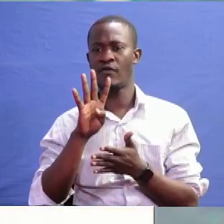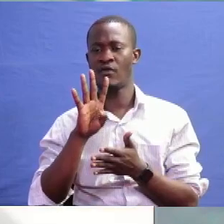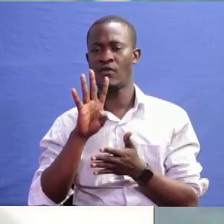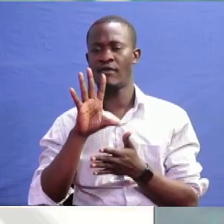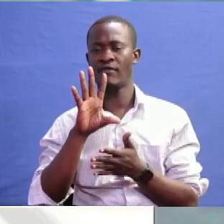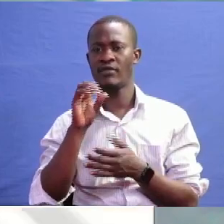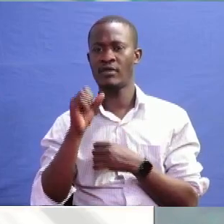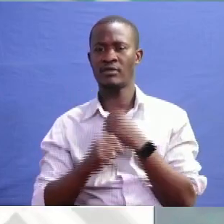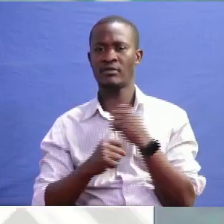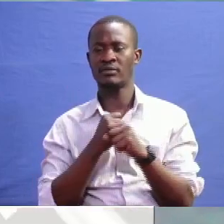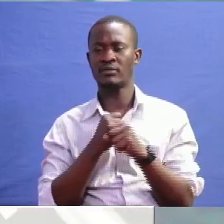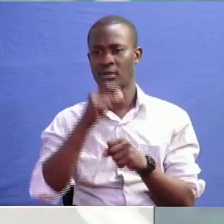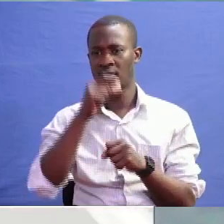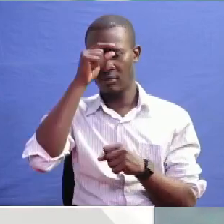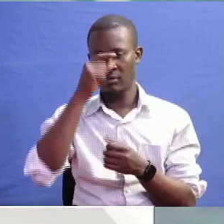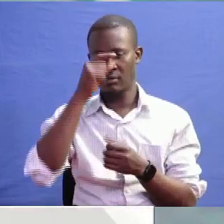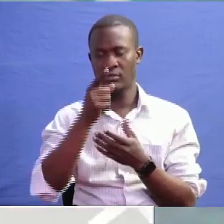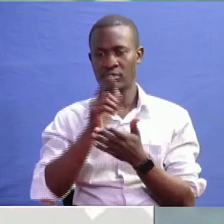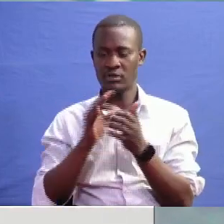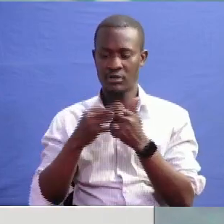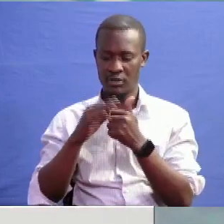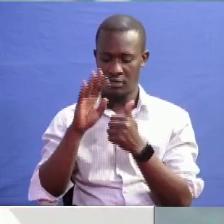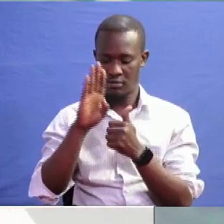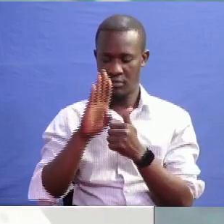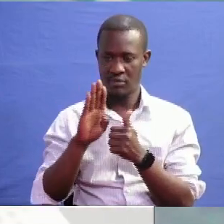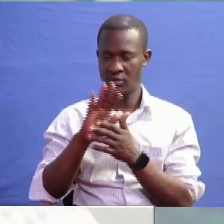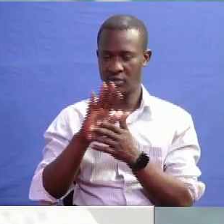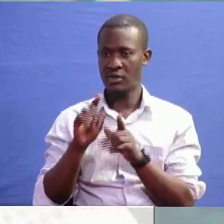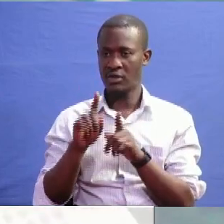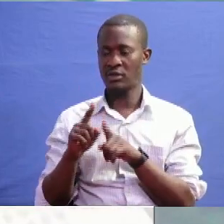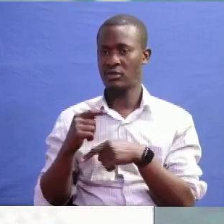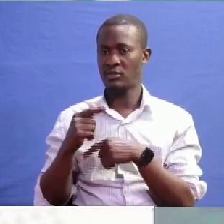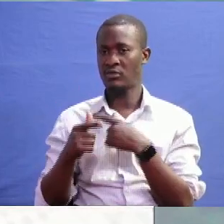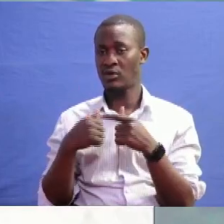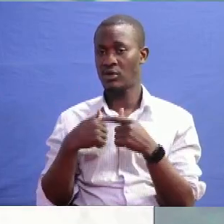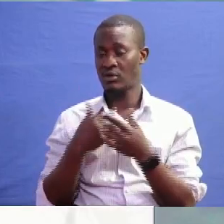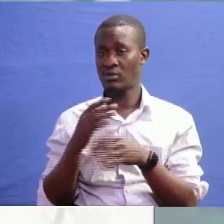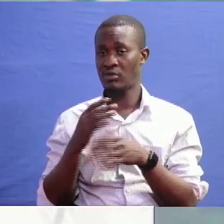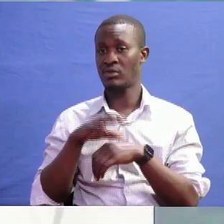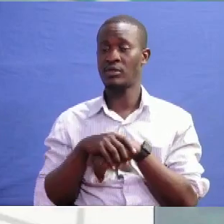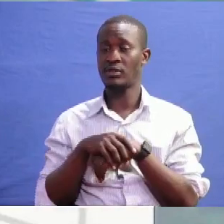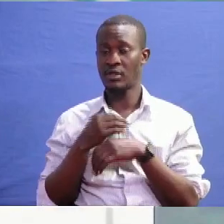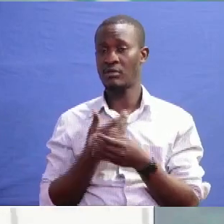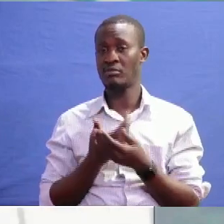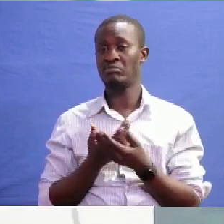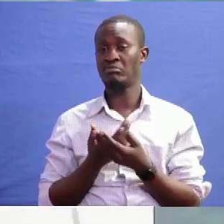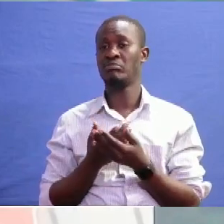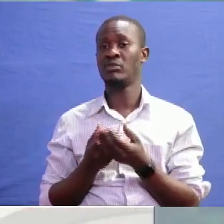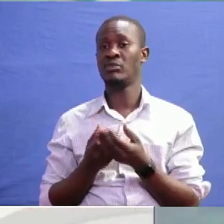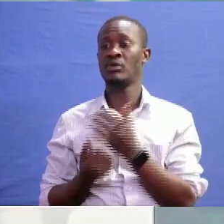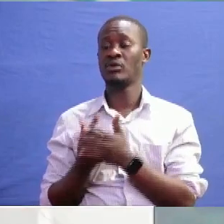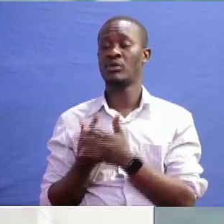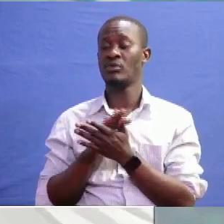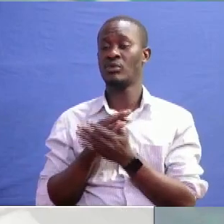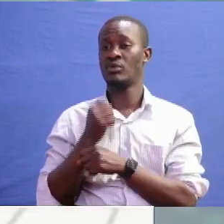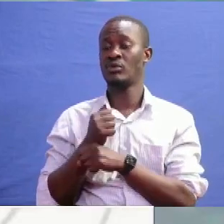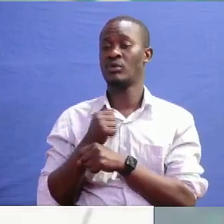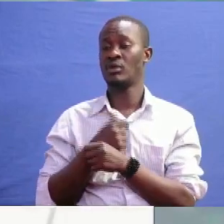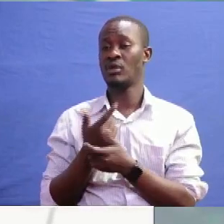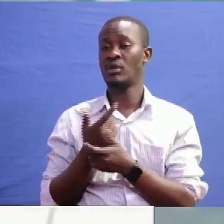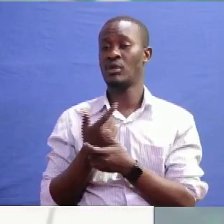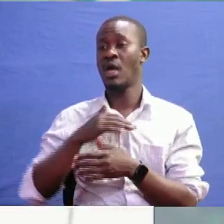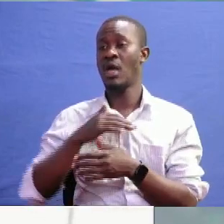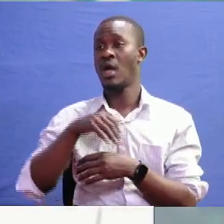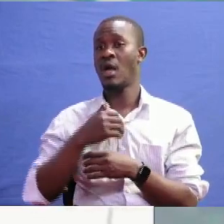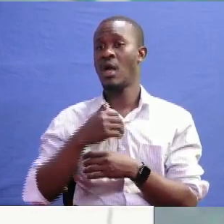in 100 billion. And there is commitment for that. All right. We are also going to enhance our recoveries. so that we can also support it, because usually our budget